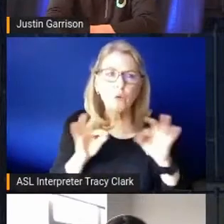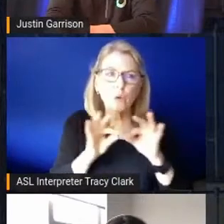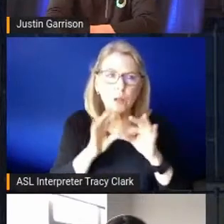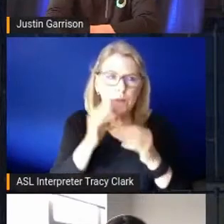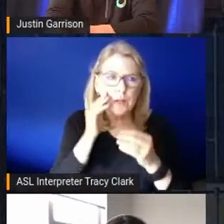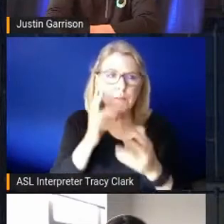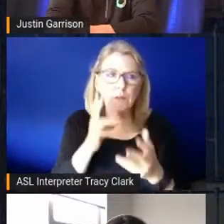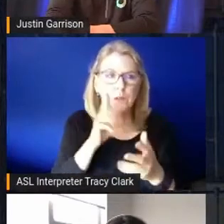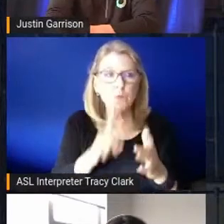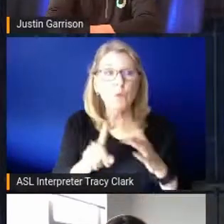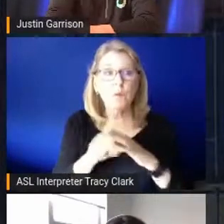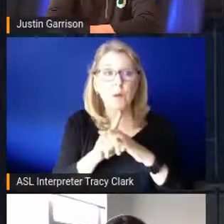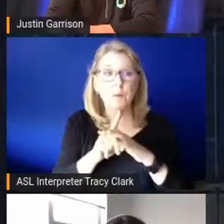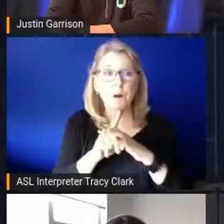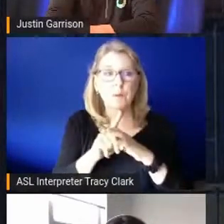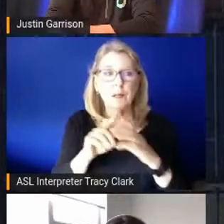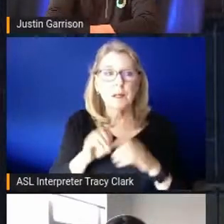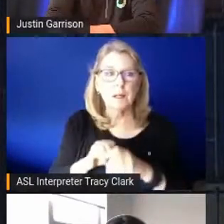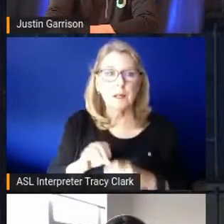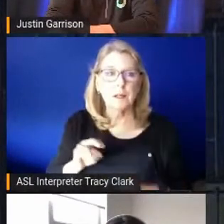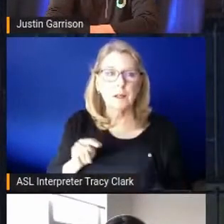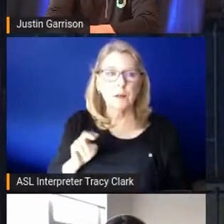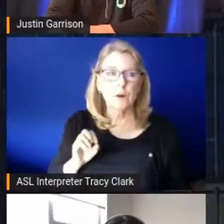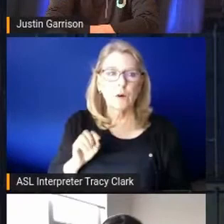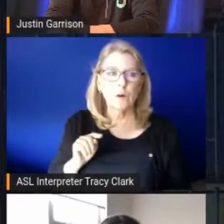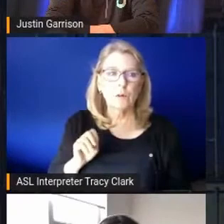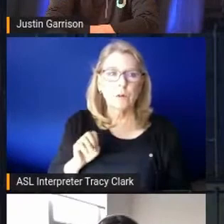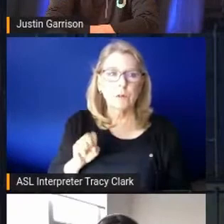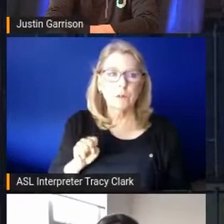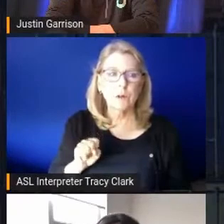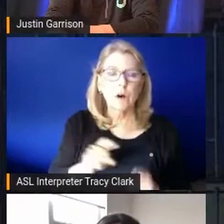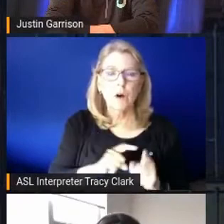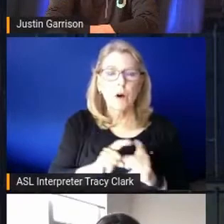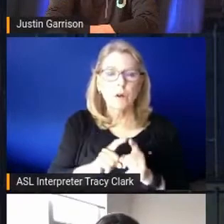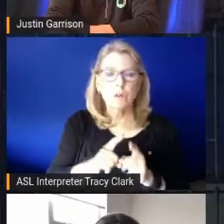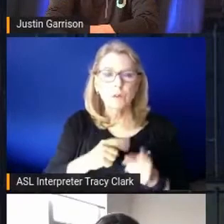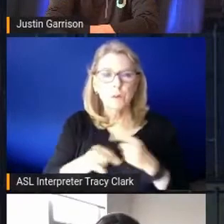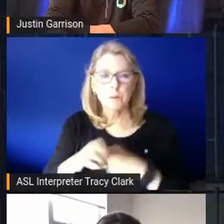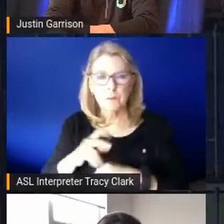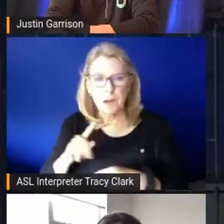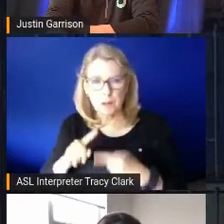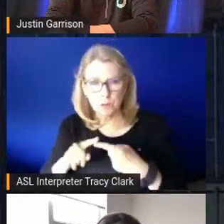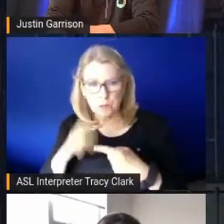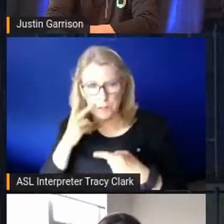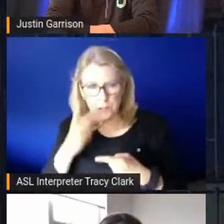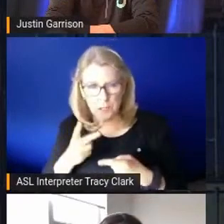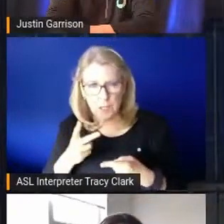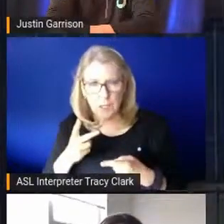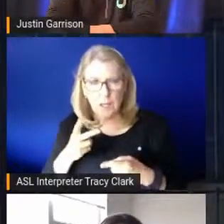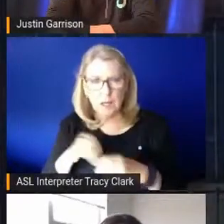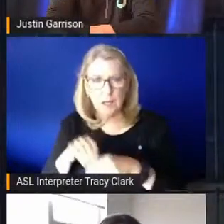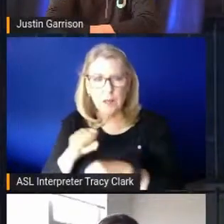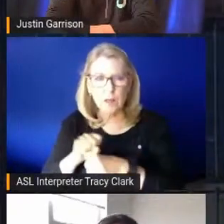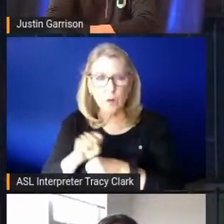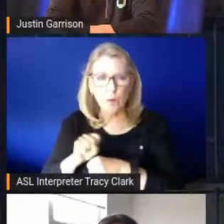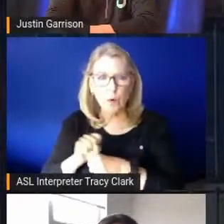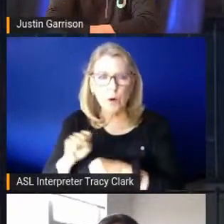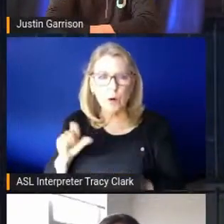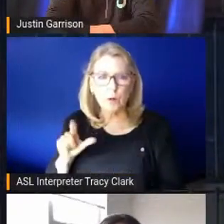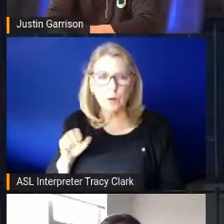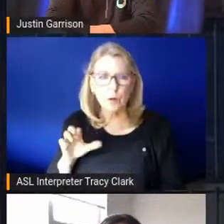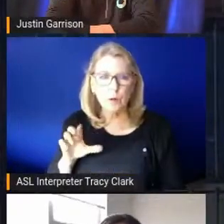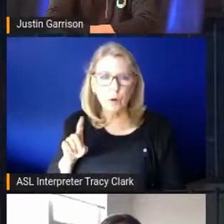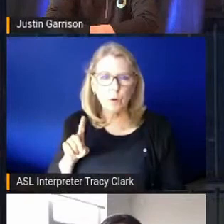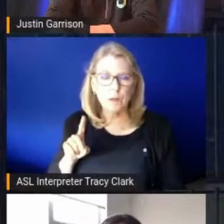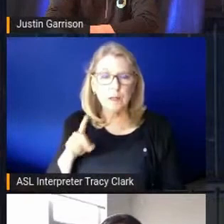node. Also, you can navigate back to see the workloads running inside of your cluster, right? So you can see all the namespaces are there. Of